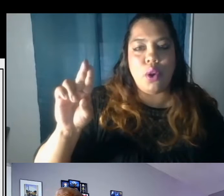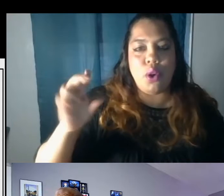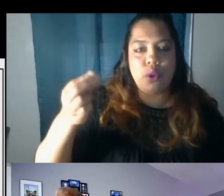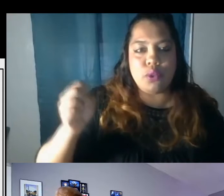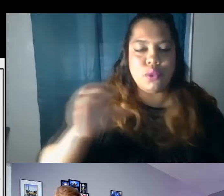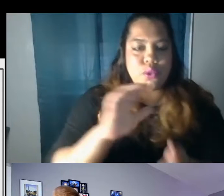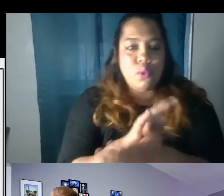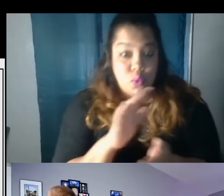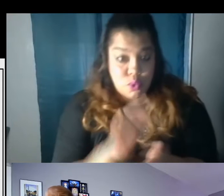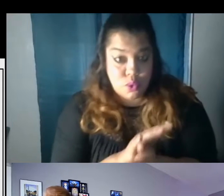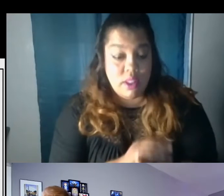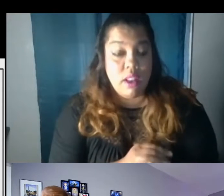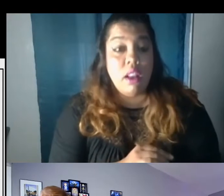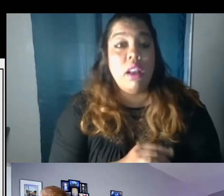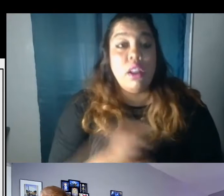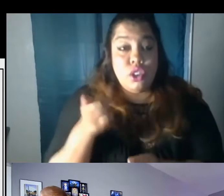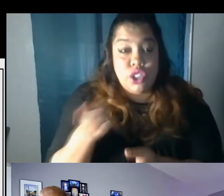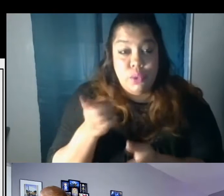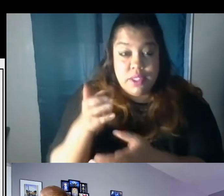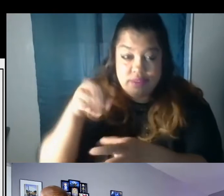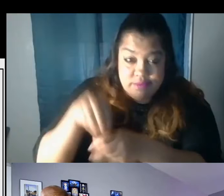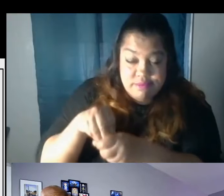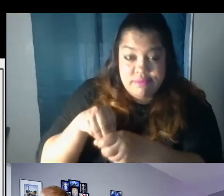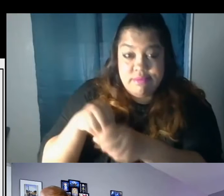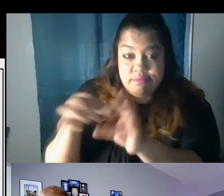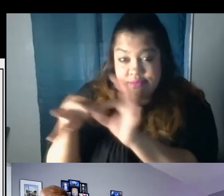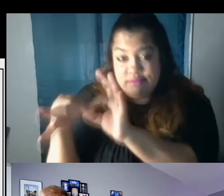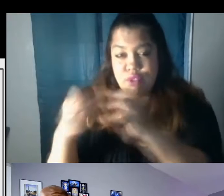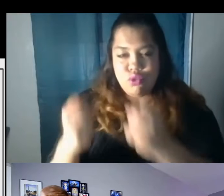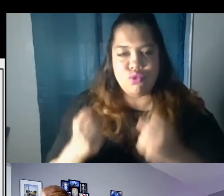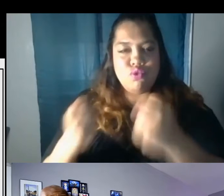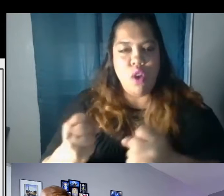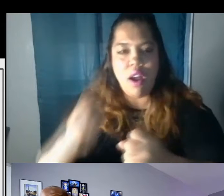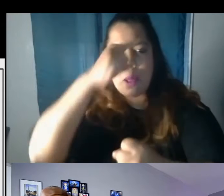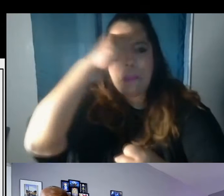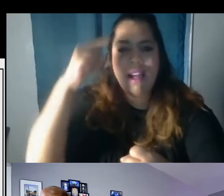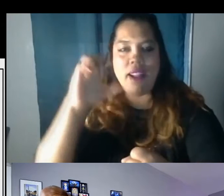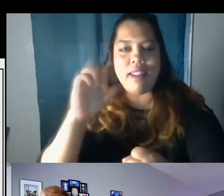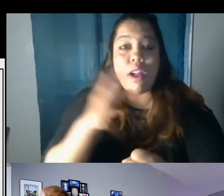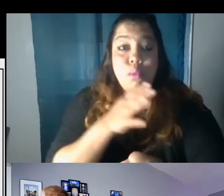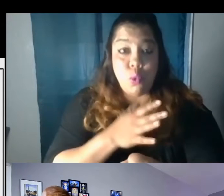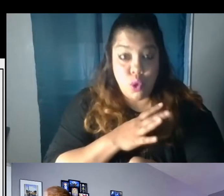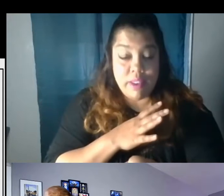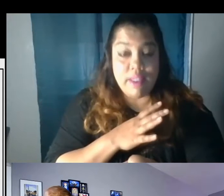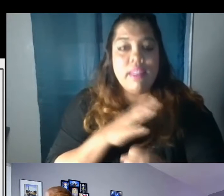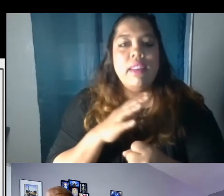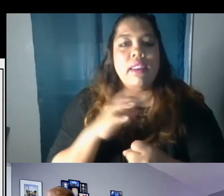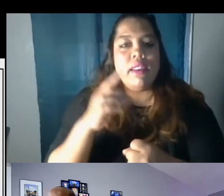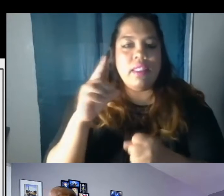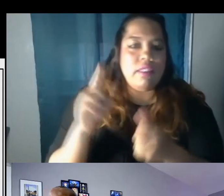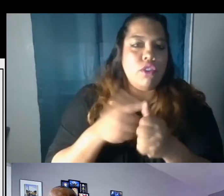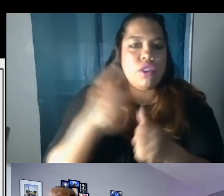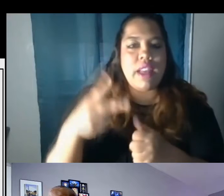century, Miss Burroughs was active in the National Association of Colored